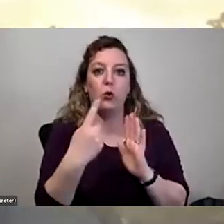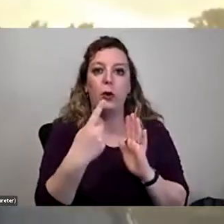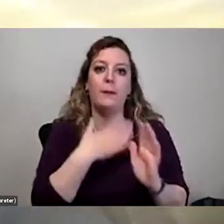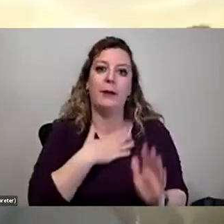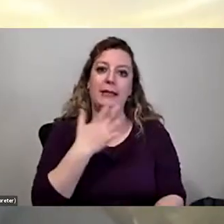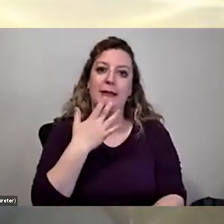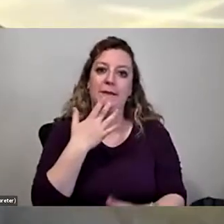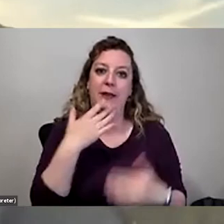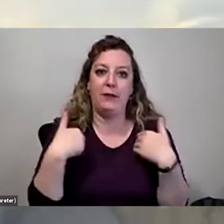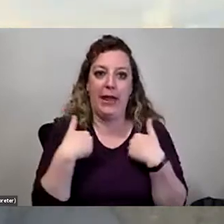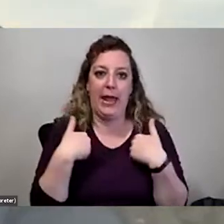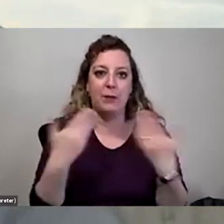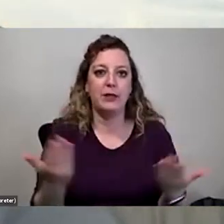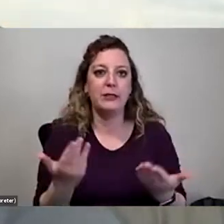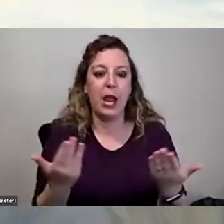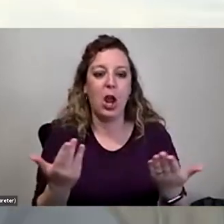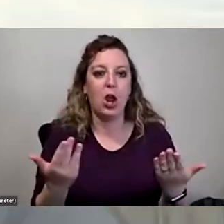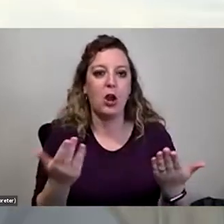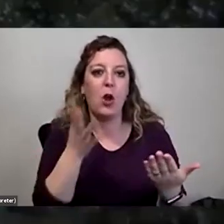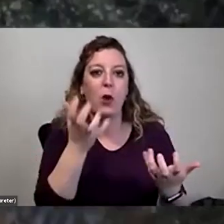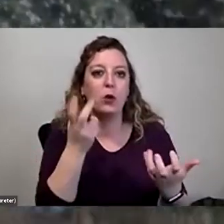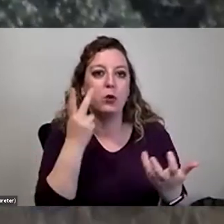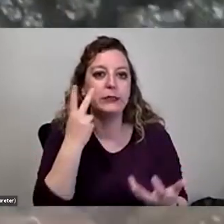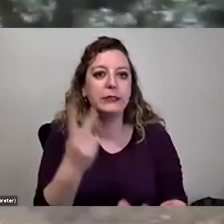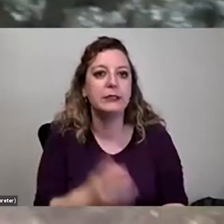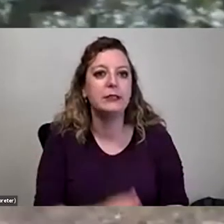favorite animals is right here. Let me flip you around so you can see it.